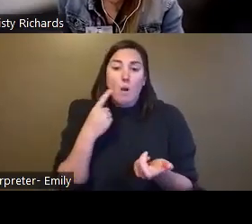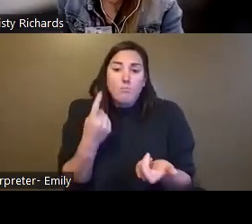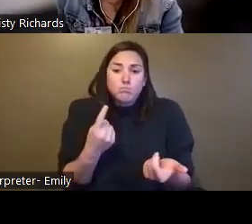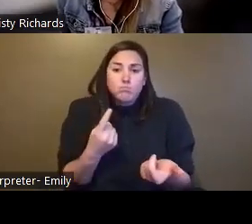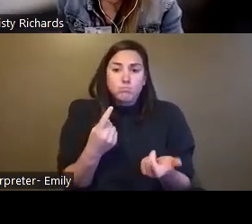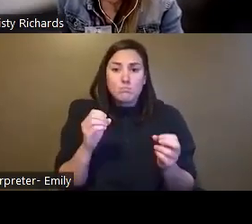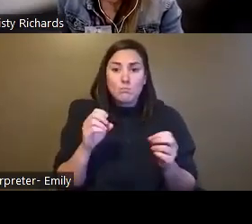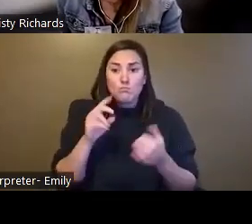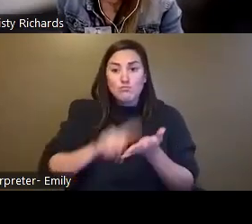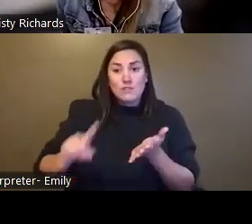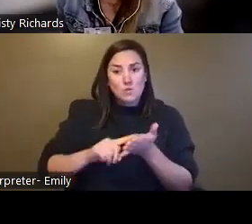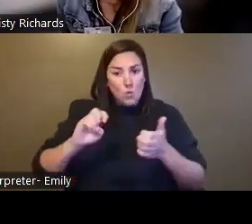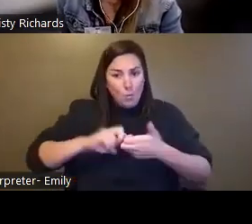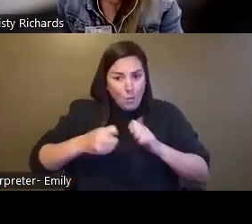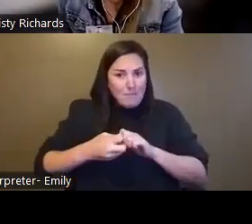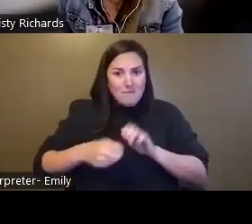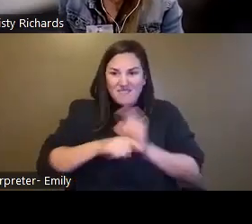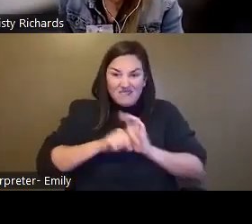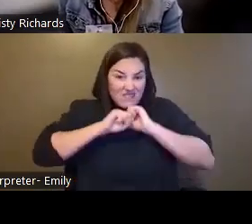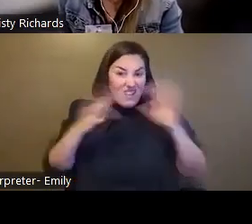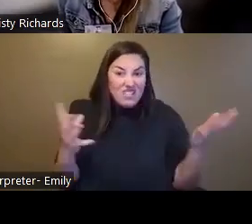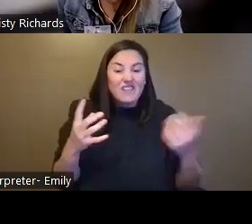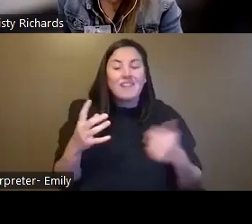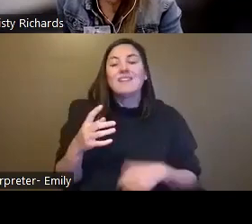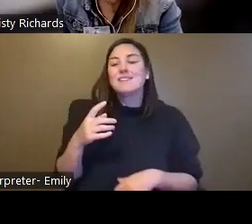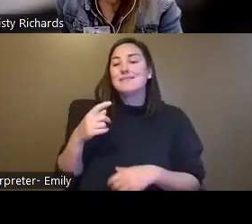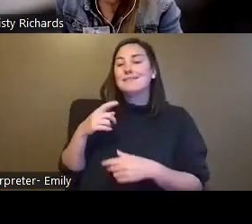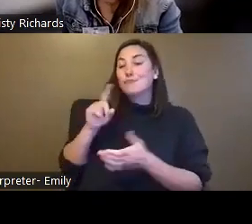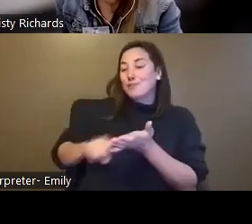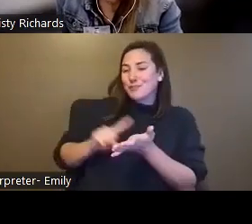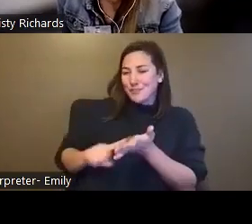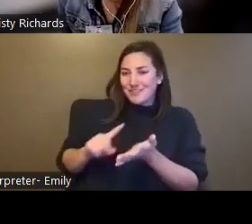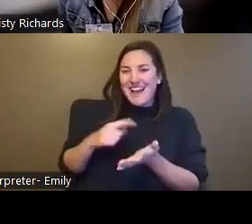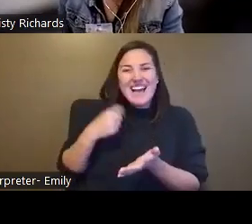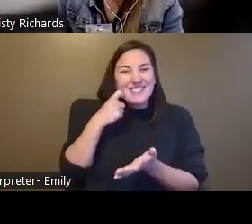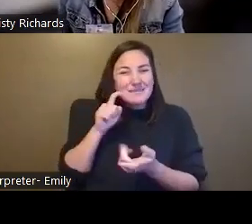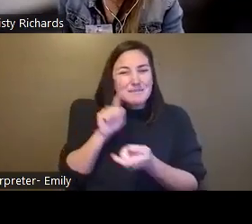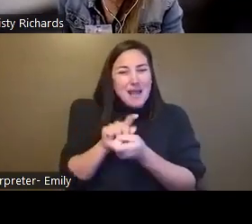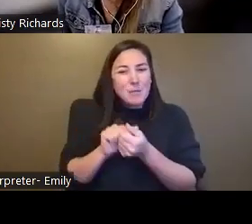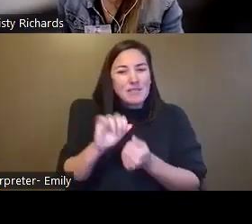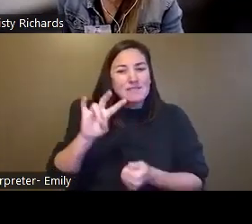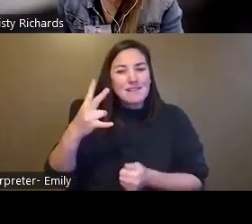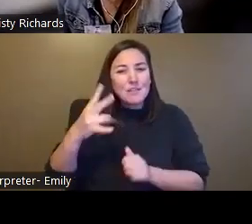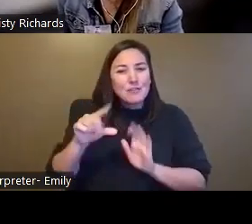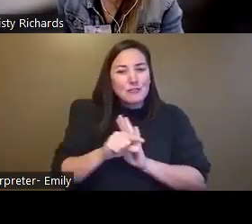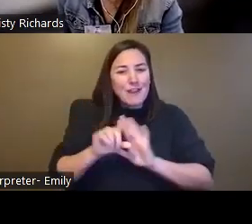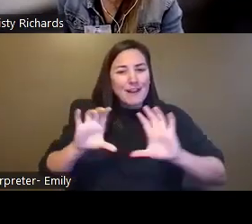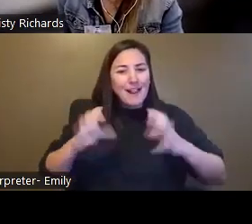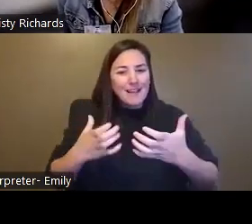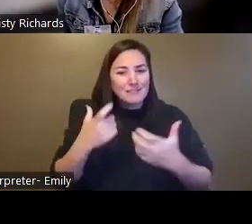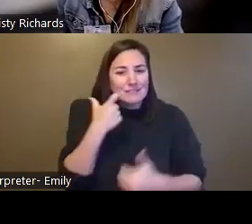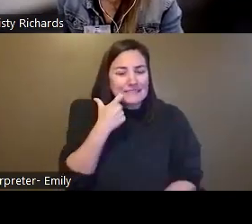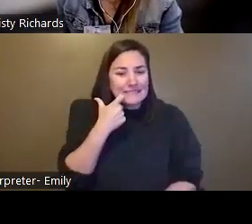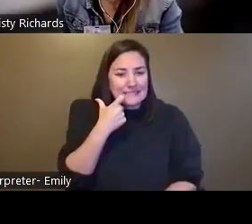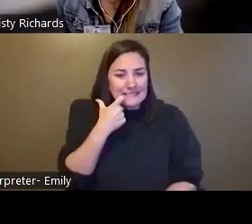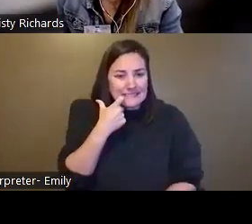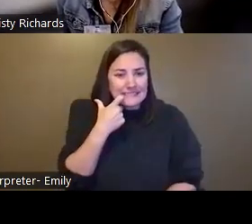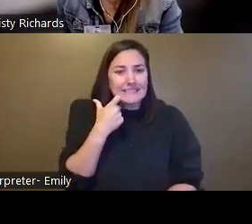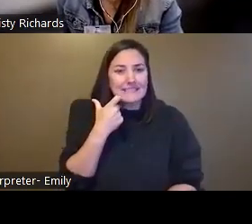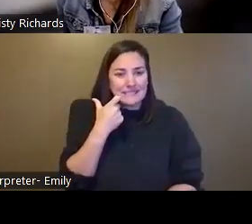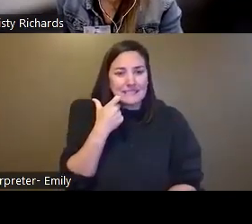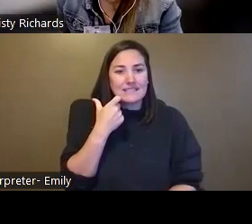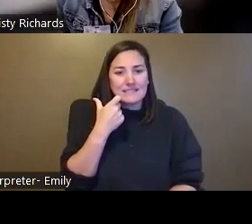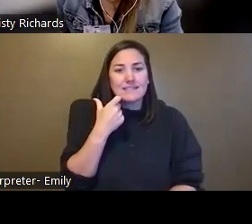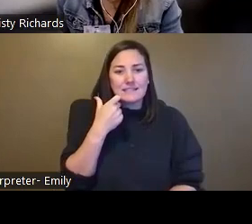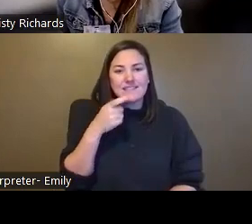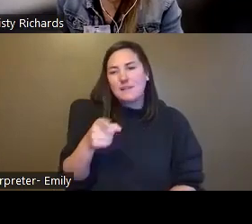the research. And I'm happy to report that I just was in with a 7th grade class of health